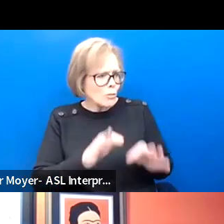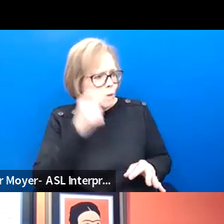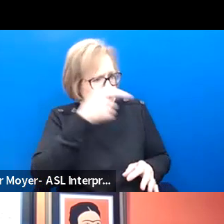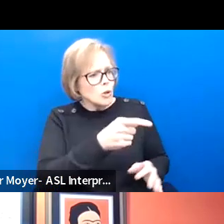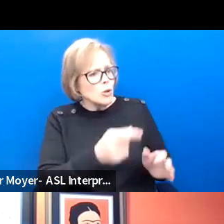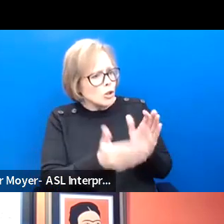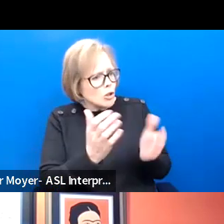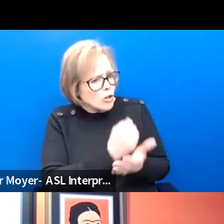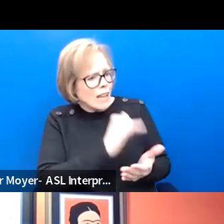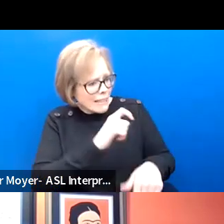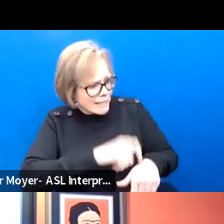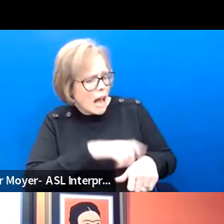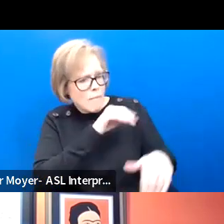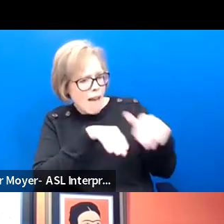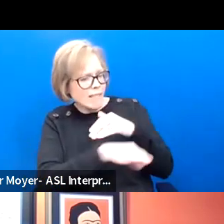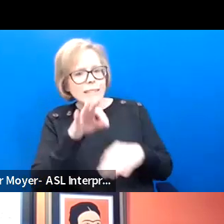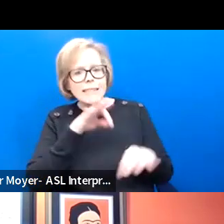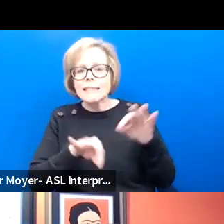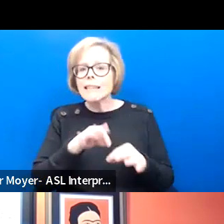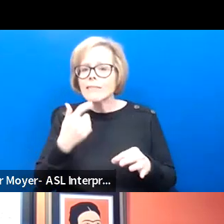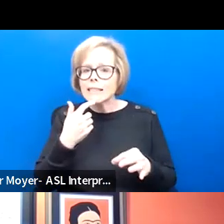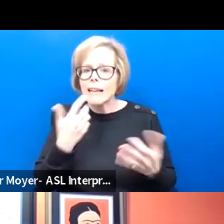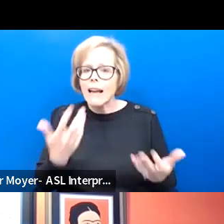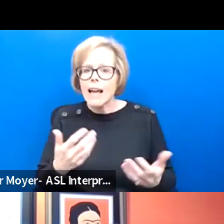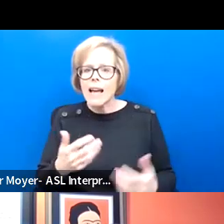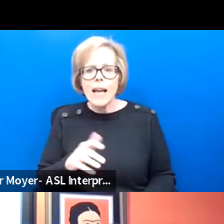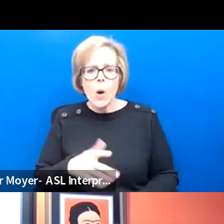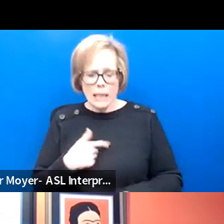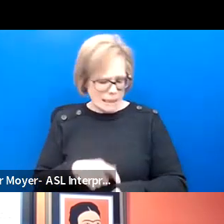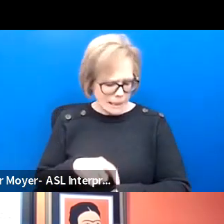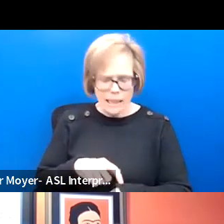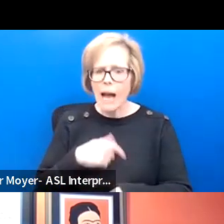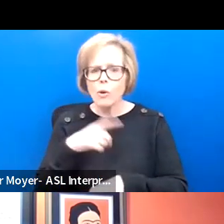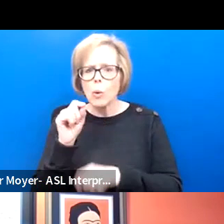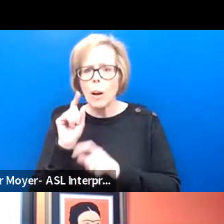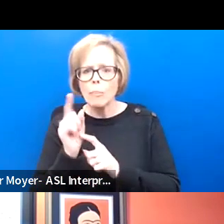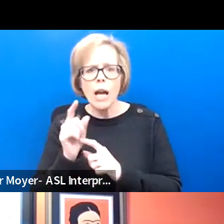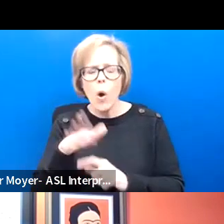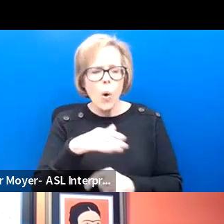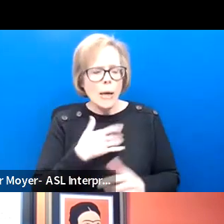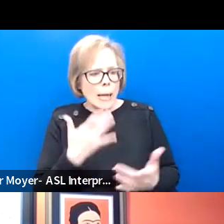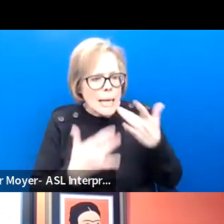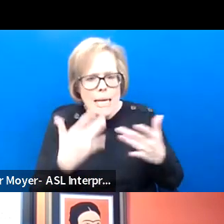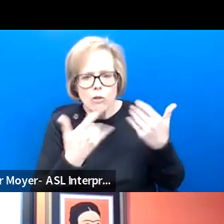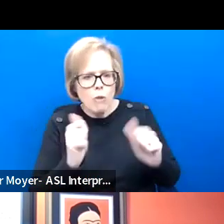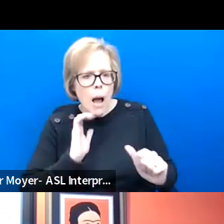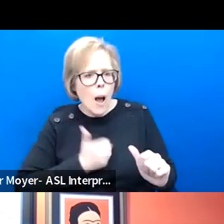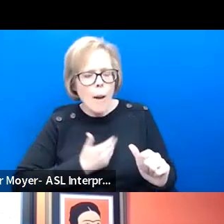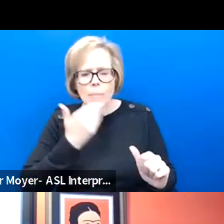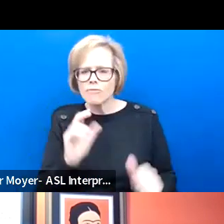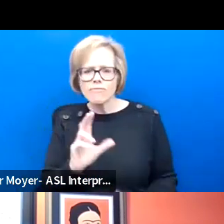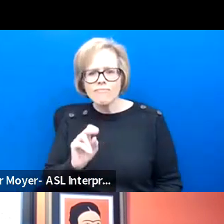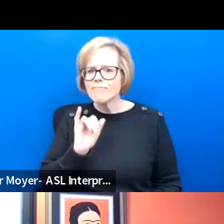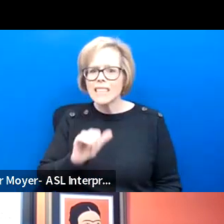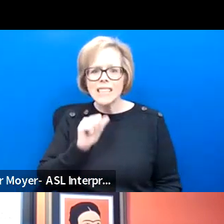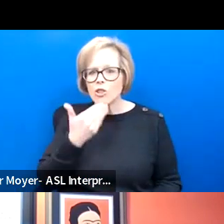the access. Instead of saying, I only got 20 minutes, let's go ahead and, we'll try our best. That's just not good enough, and the